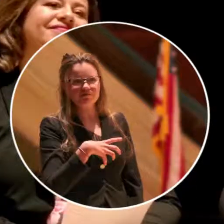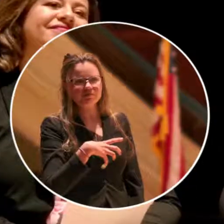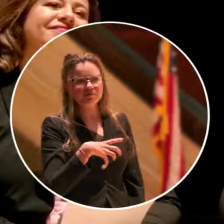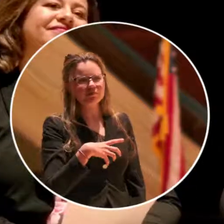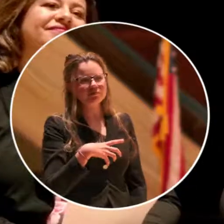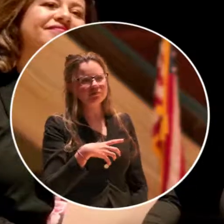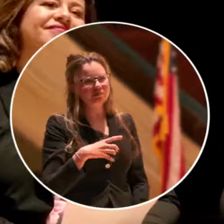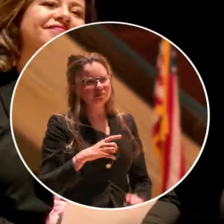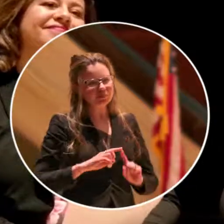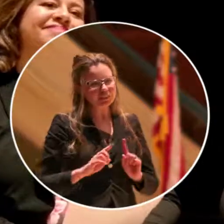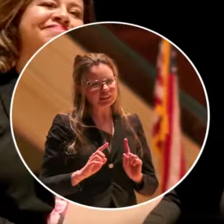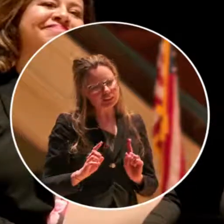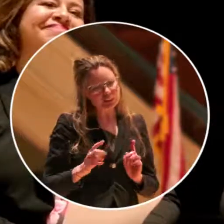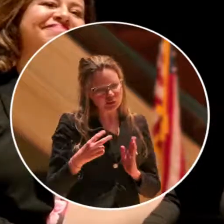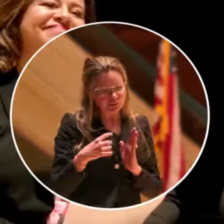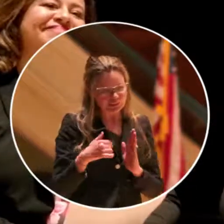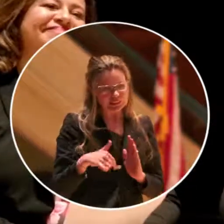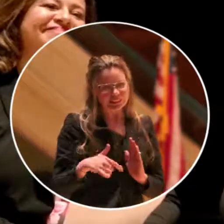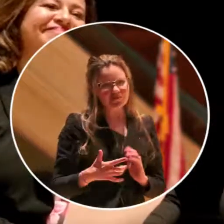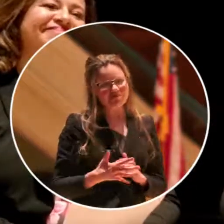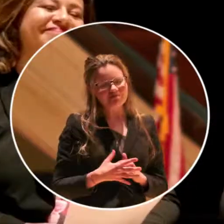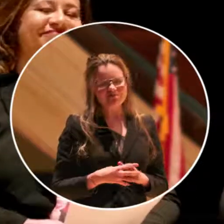except when I'm reading this.